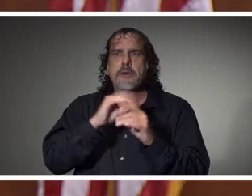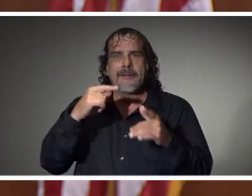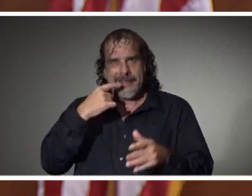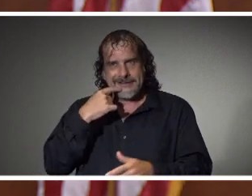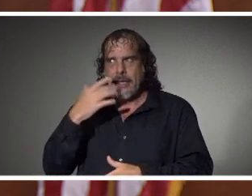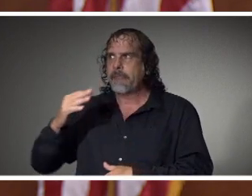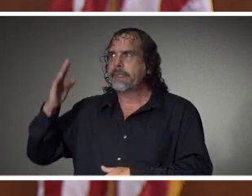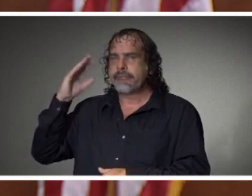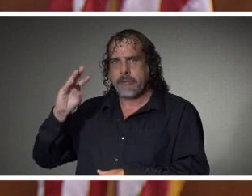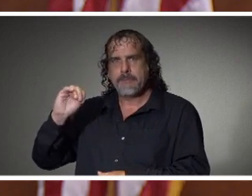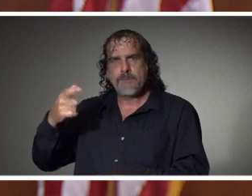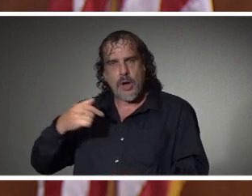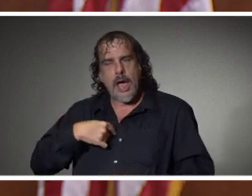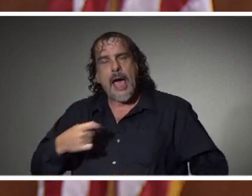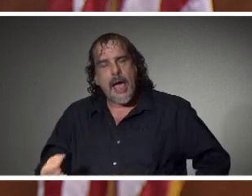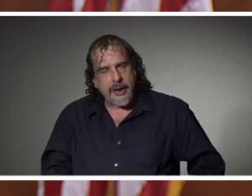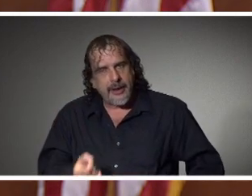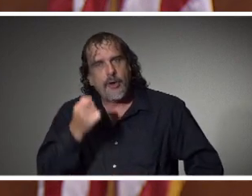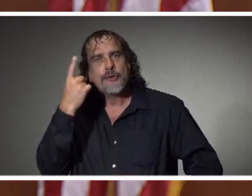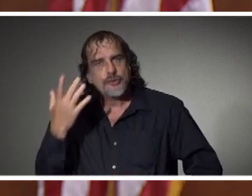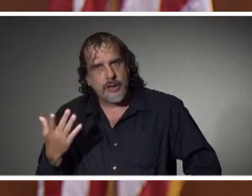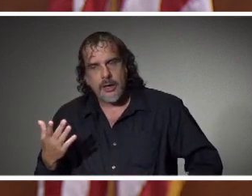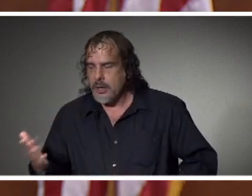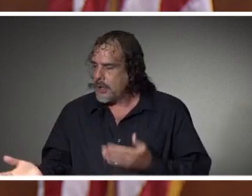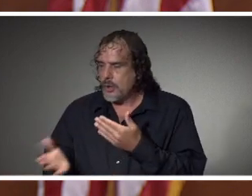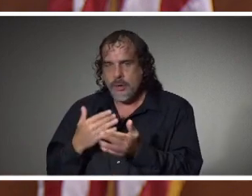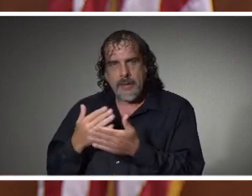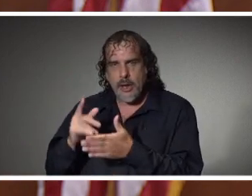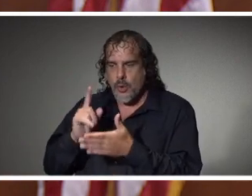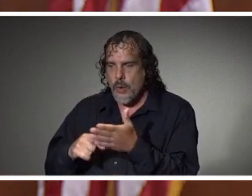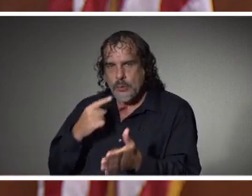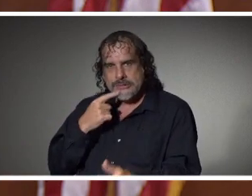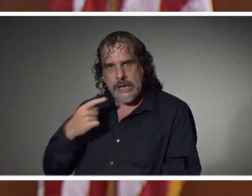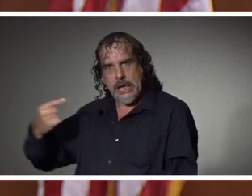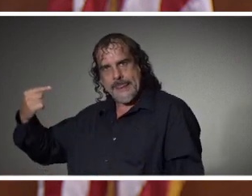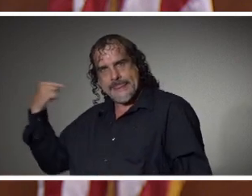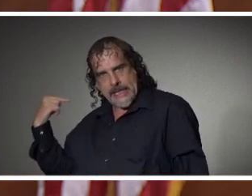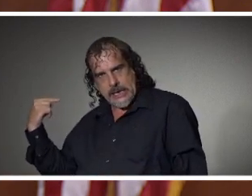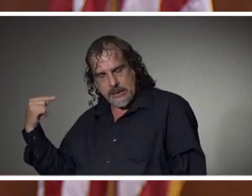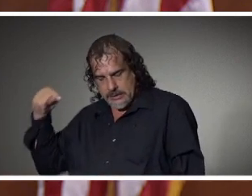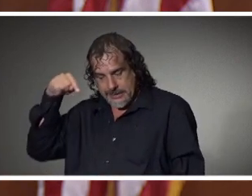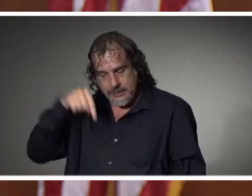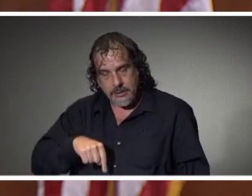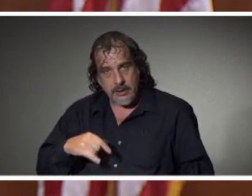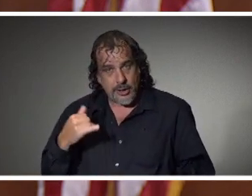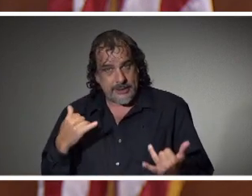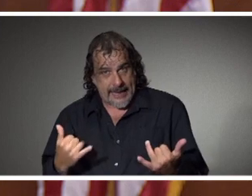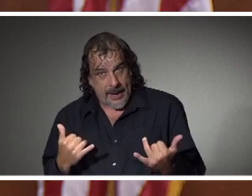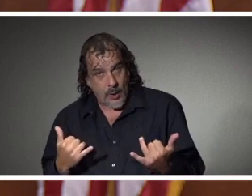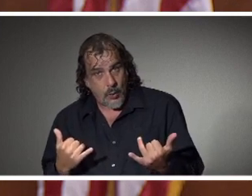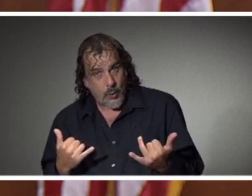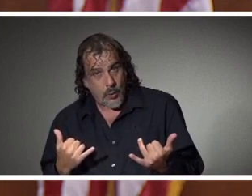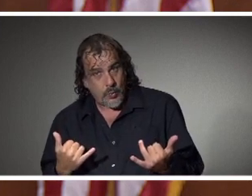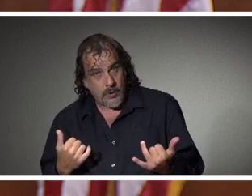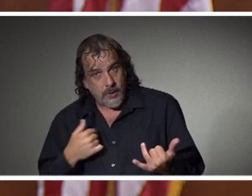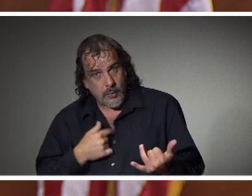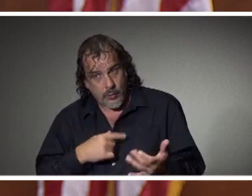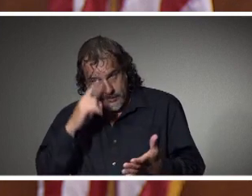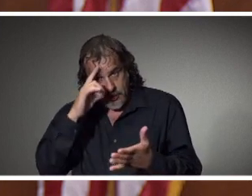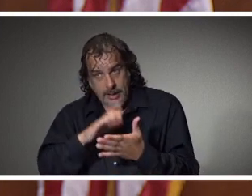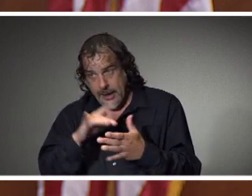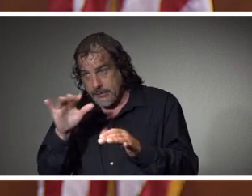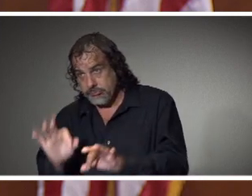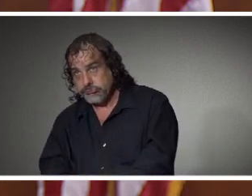March. That's regardless of what was said then, we believe, and this is a pretty